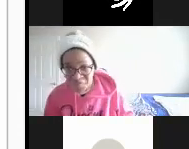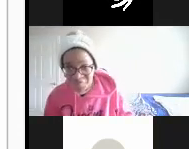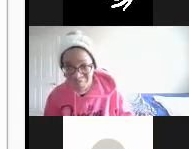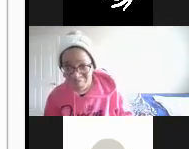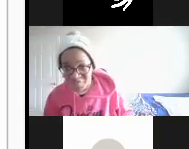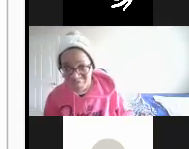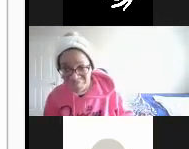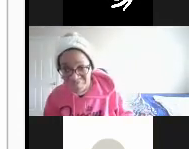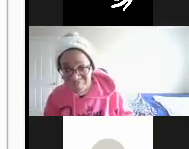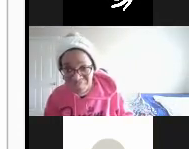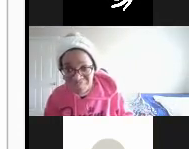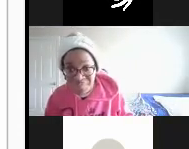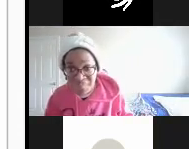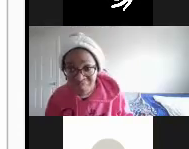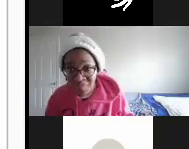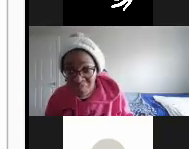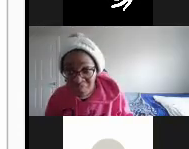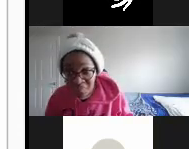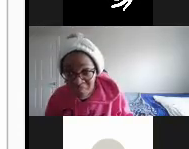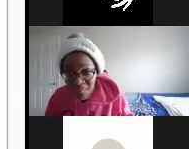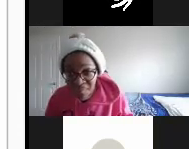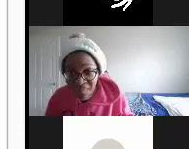point. Donald?